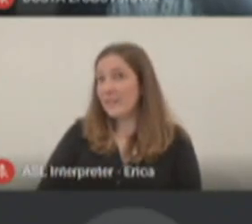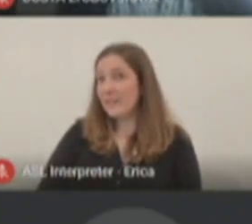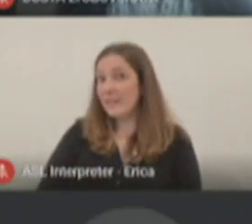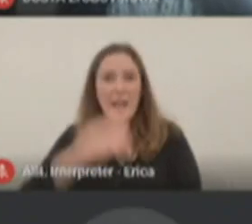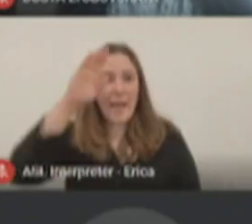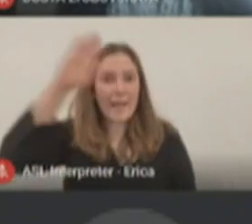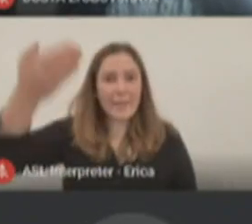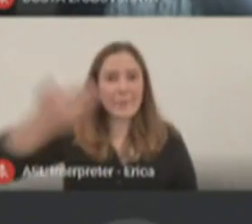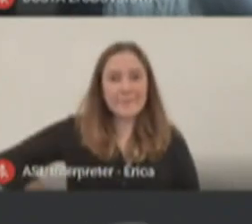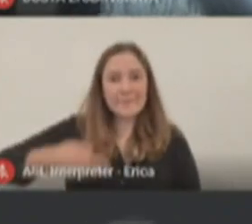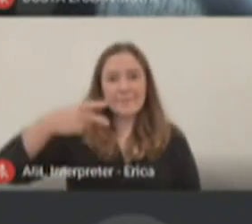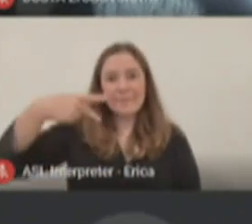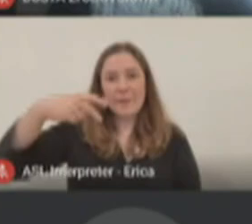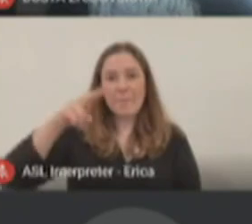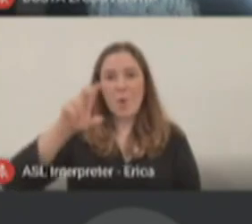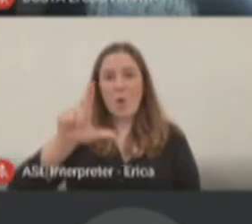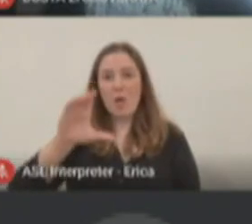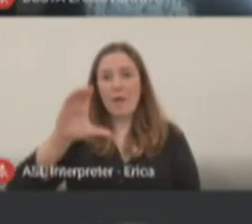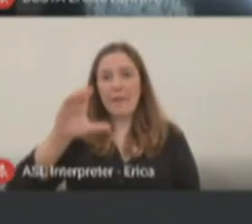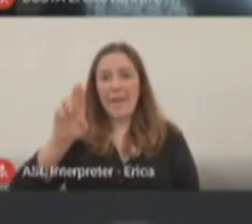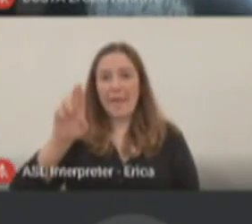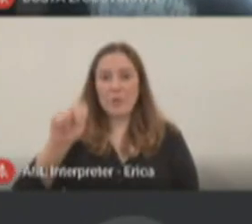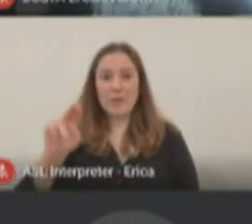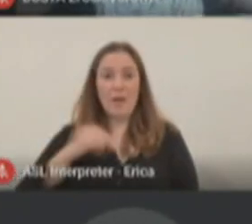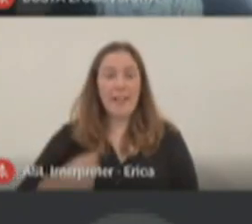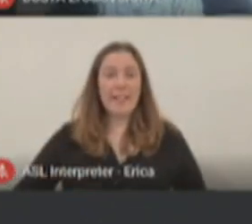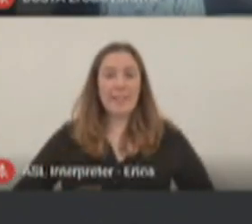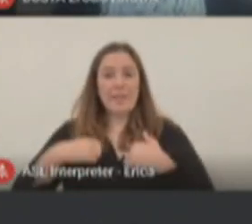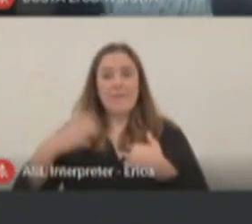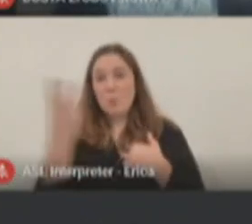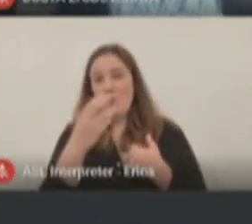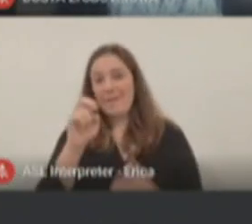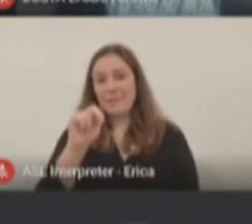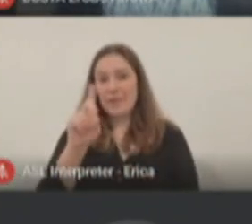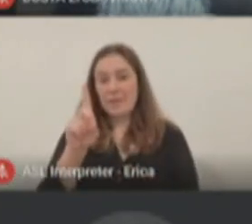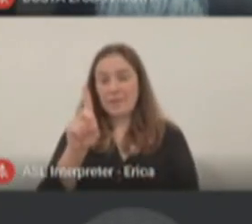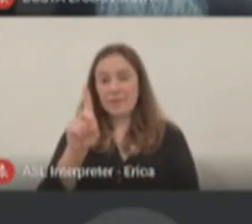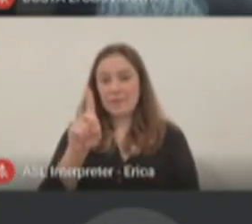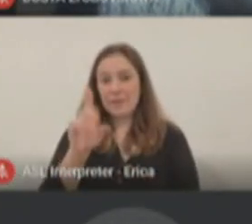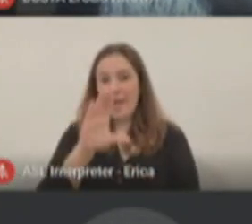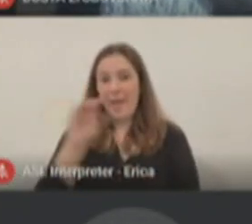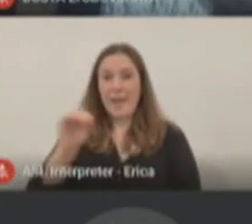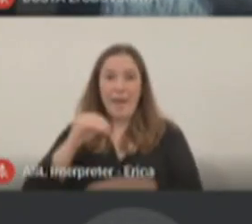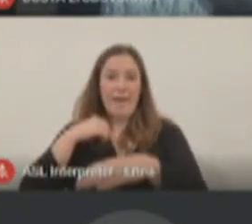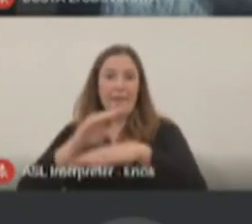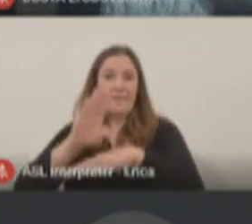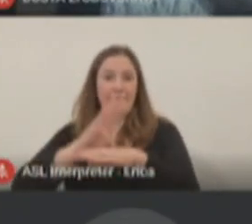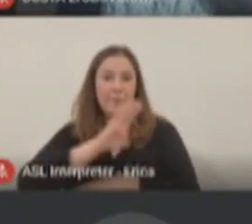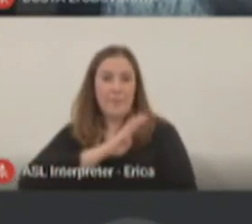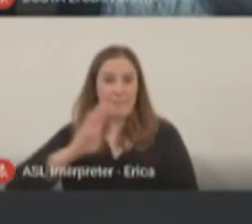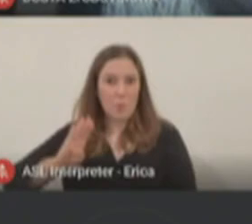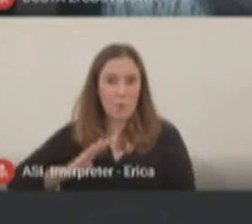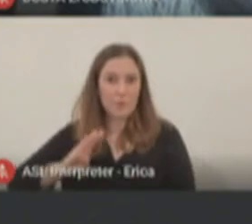Hello, I'm Paul Karen. I live in the West End, and I'm an advisory board